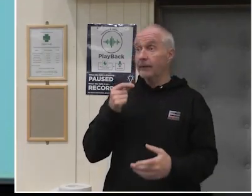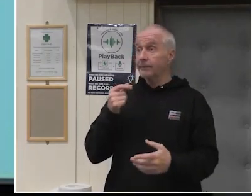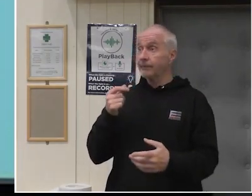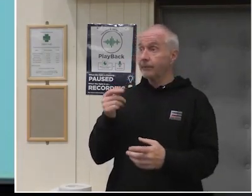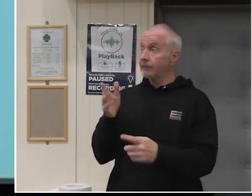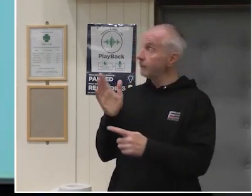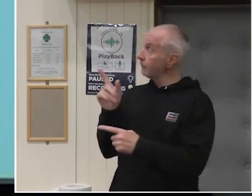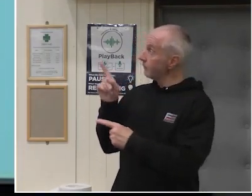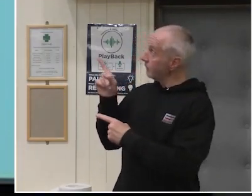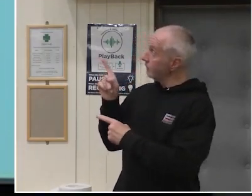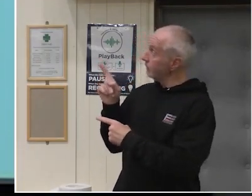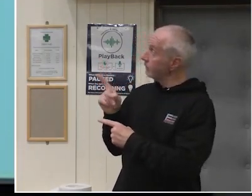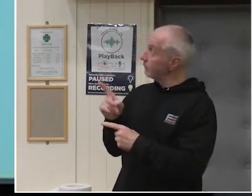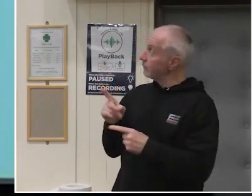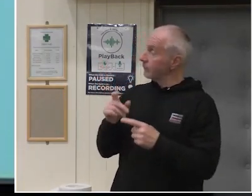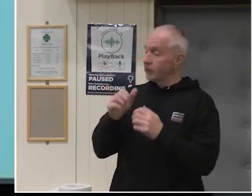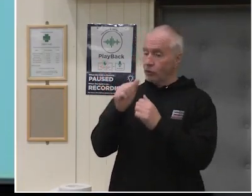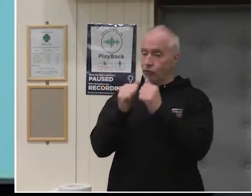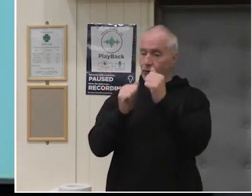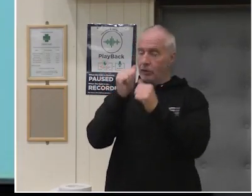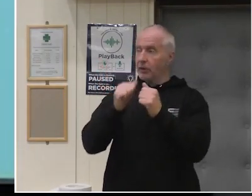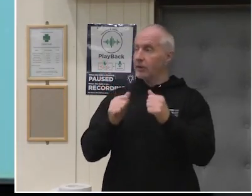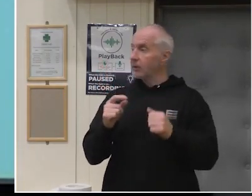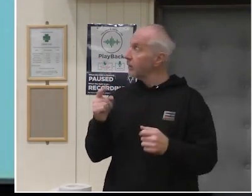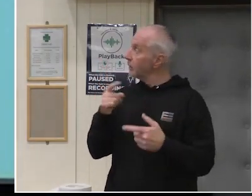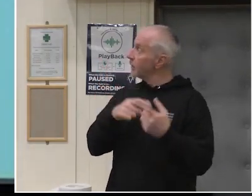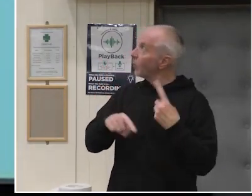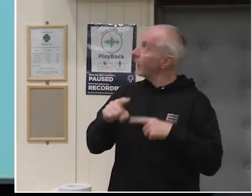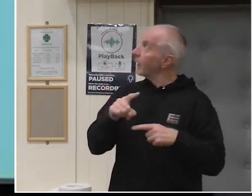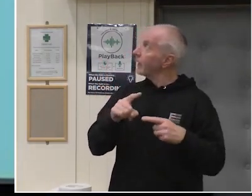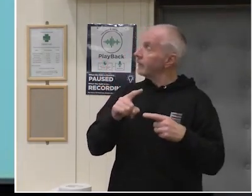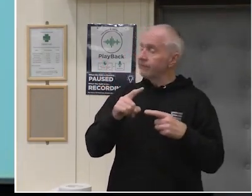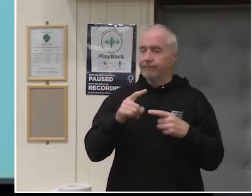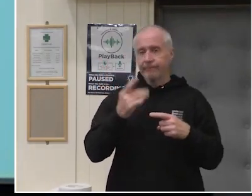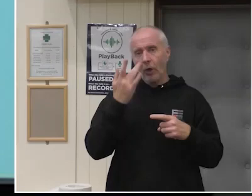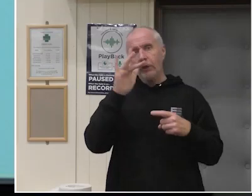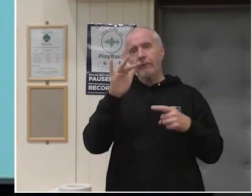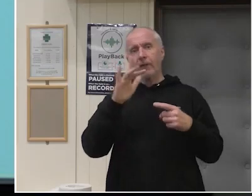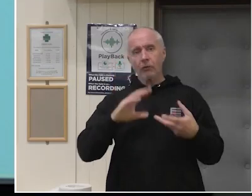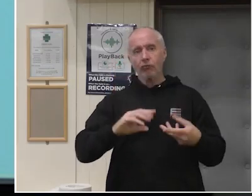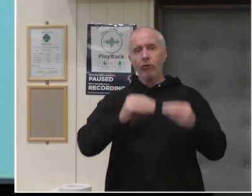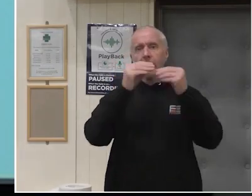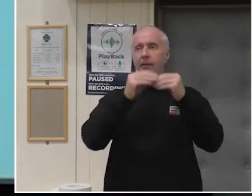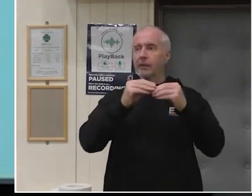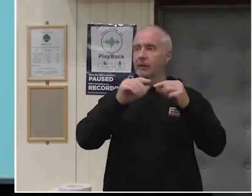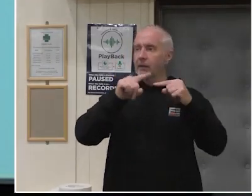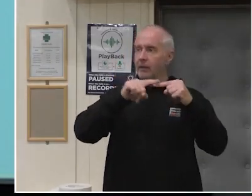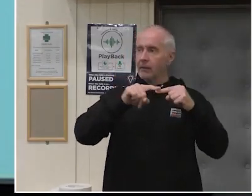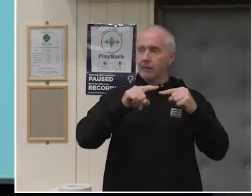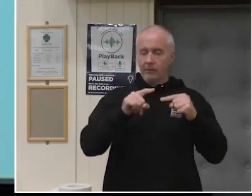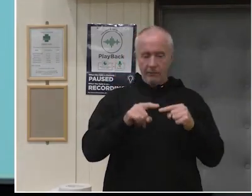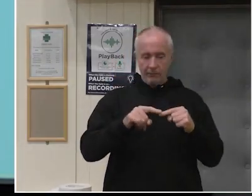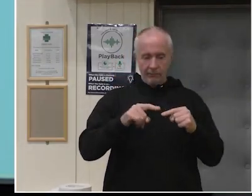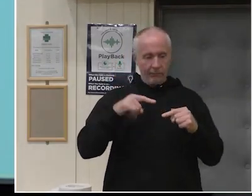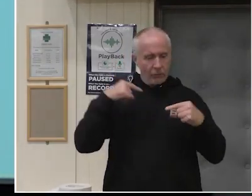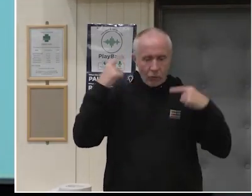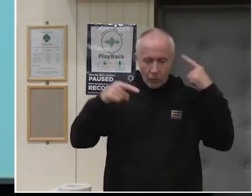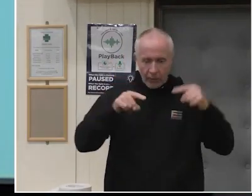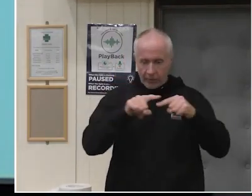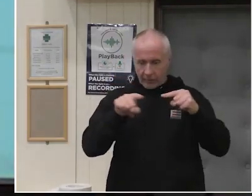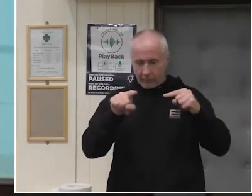these structures. Now, these are the ones that we artificially created, all of these, all peeking out from the noise.